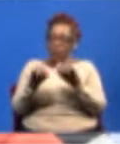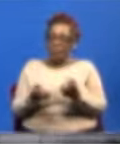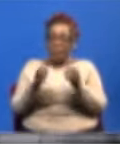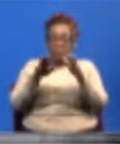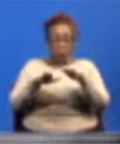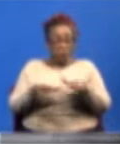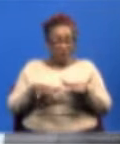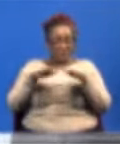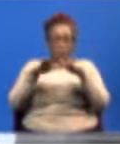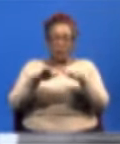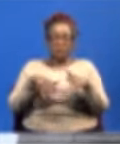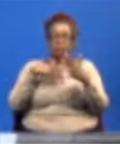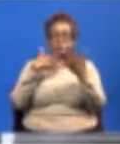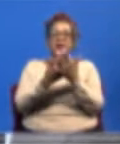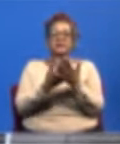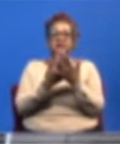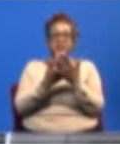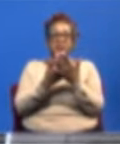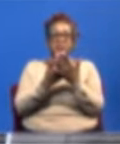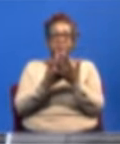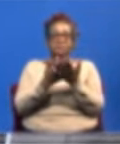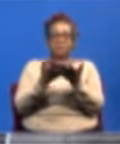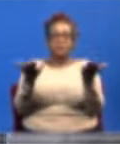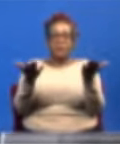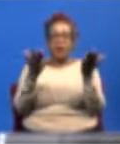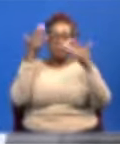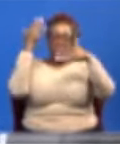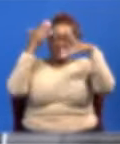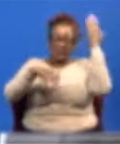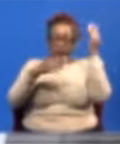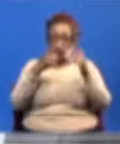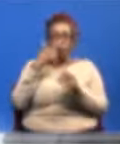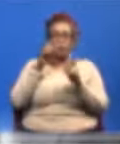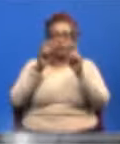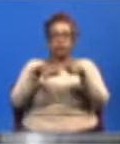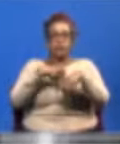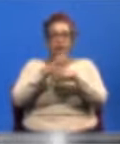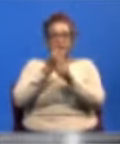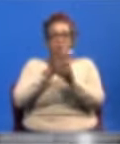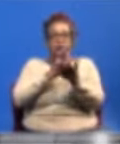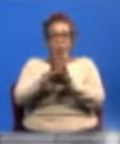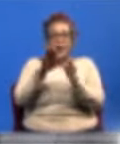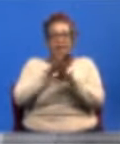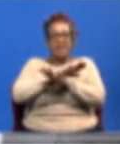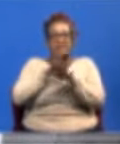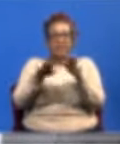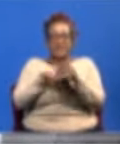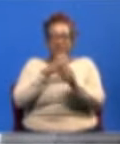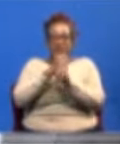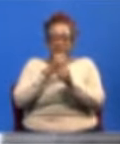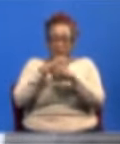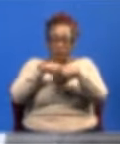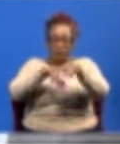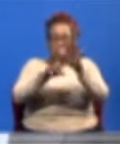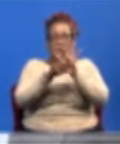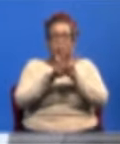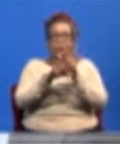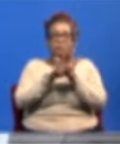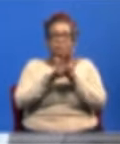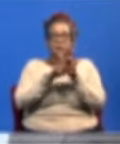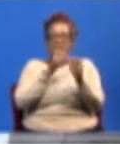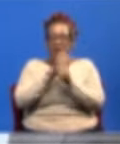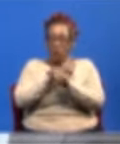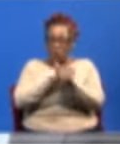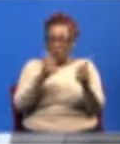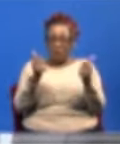hold of you. These are professionals who are supposed to ensure that everything is done according to the law, everything is done well.